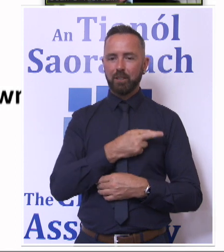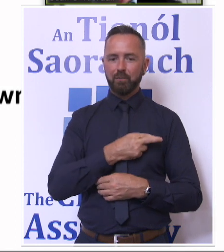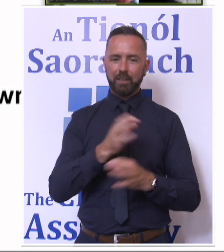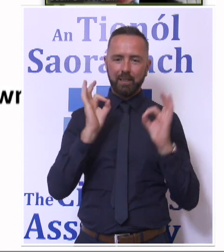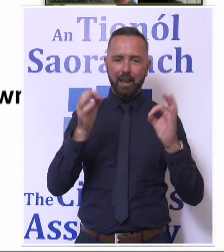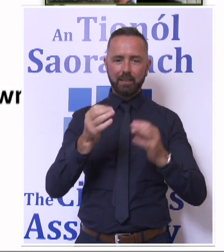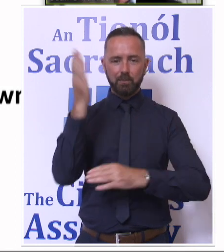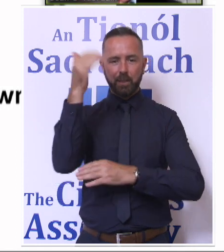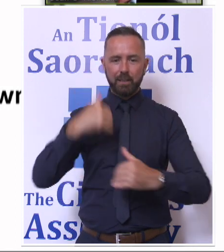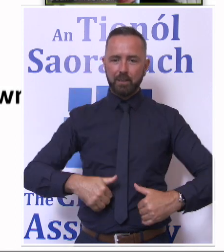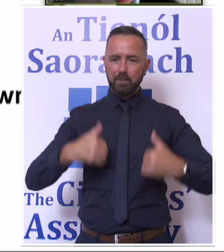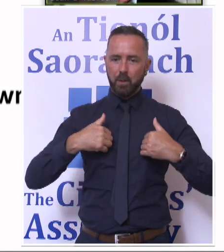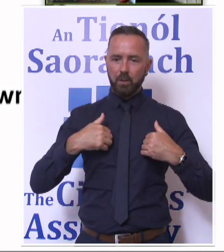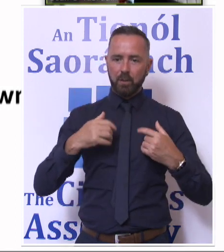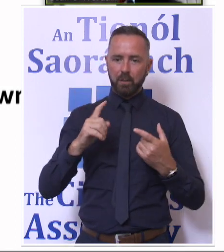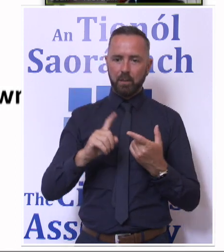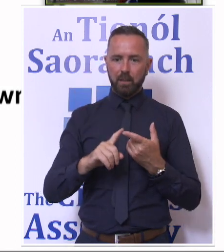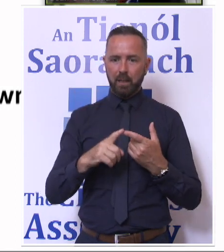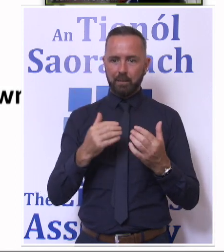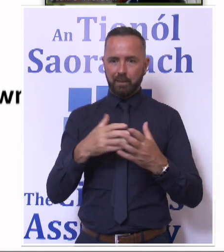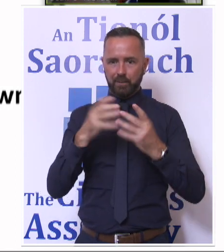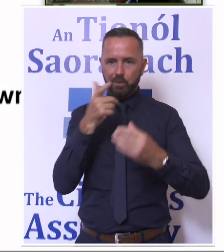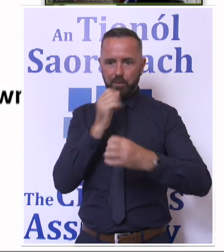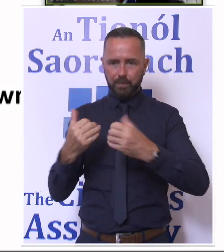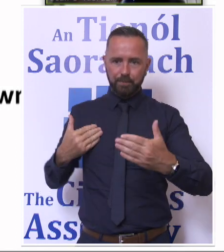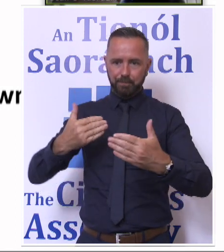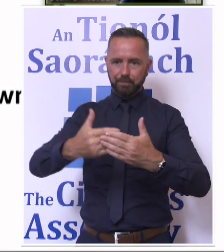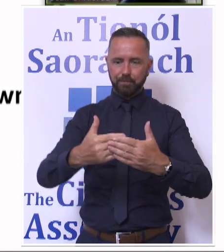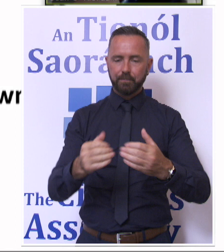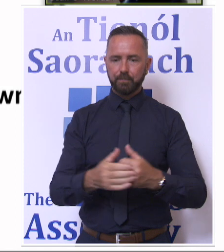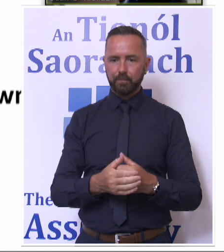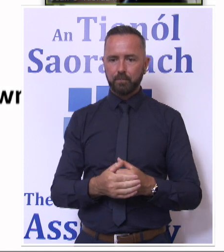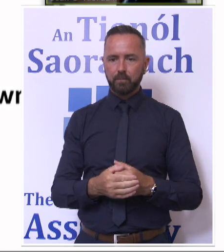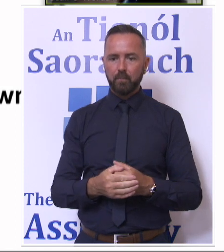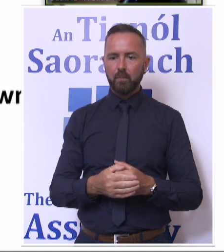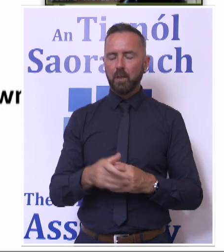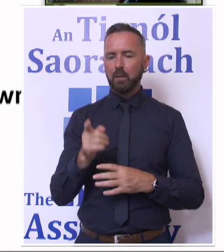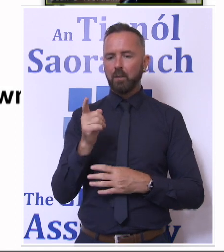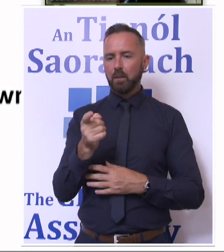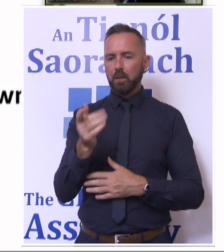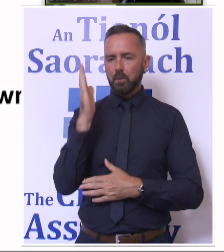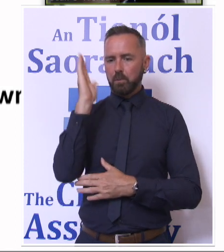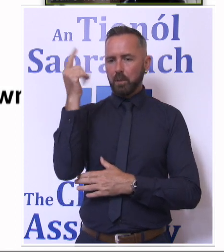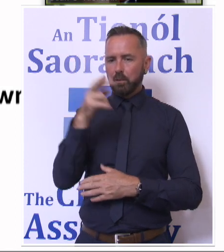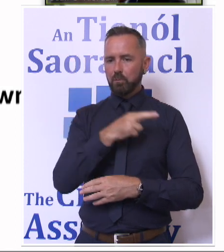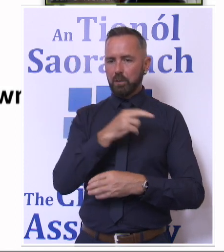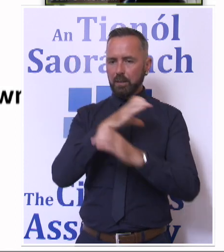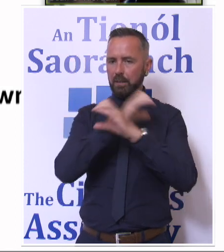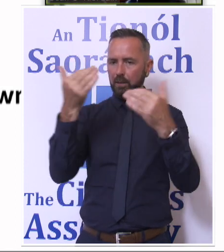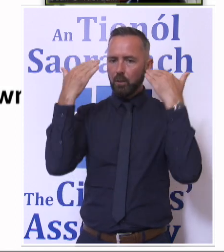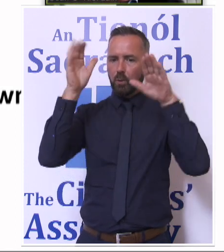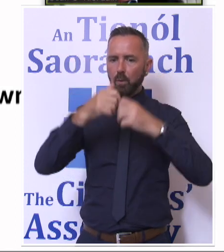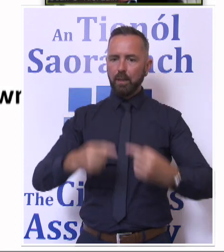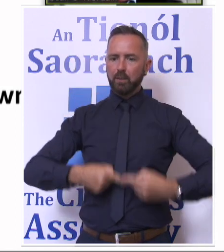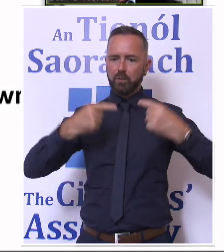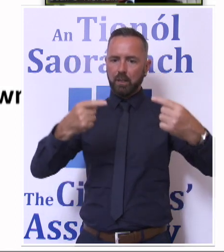this morning and right up to and including Dermot's presentation, which, you know, clearly indicates the sort of challenges that are